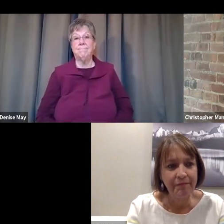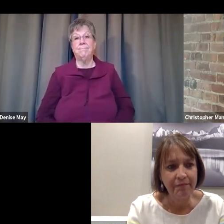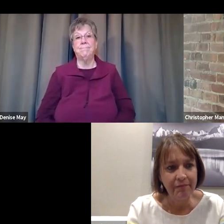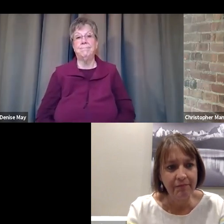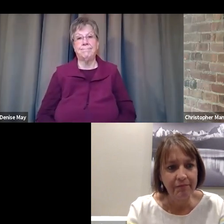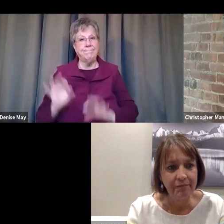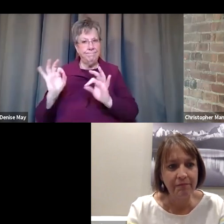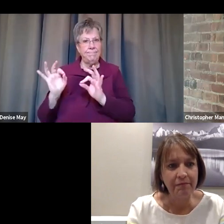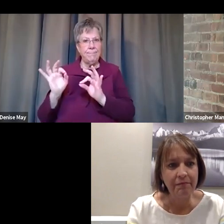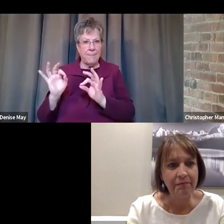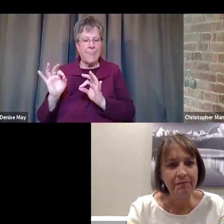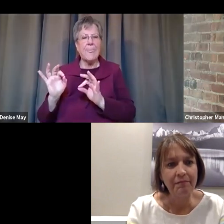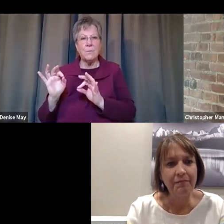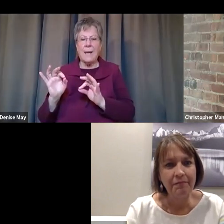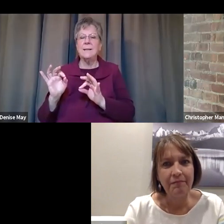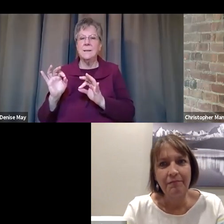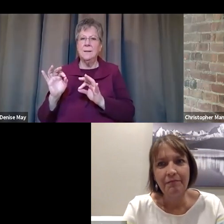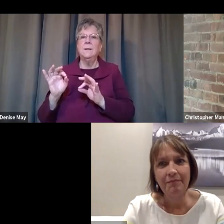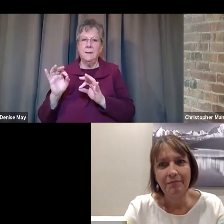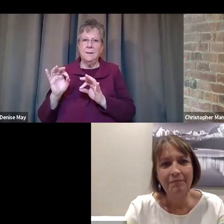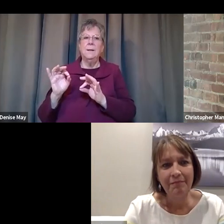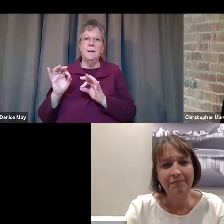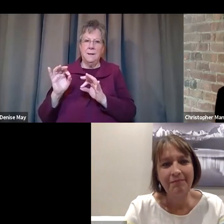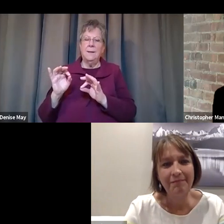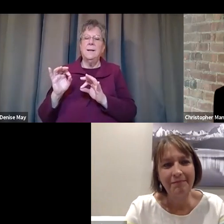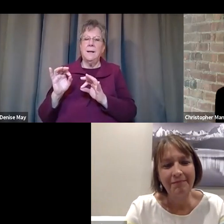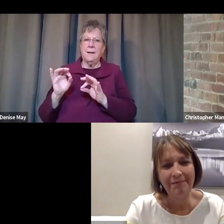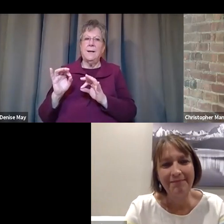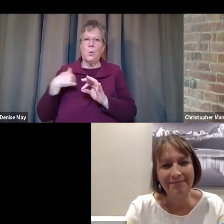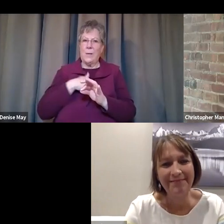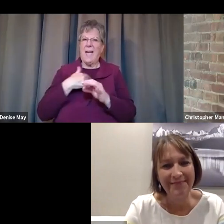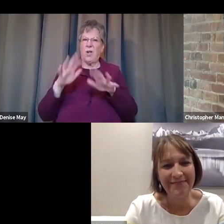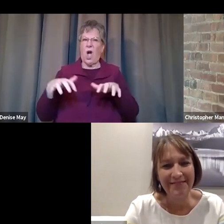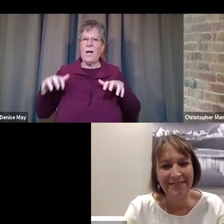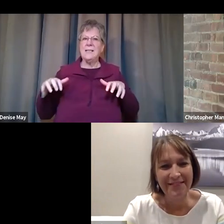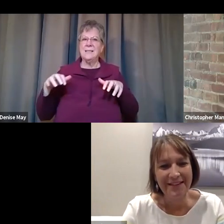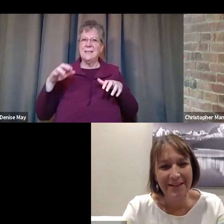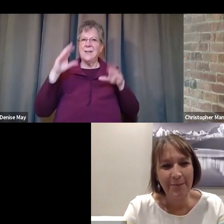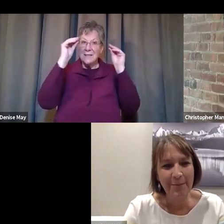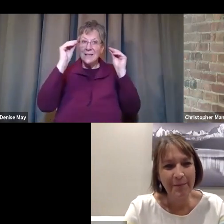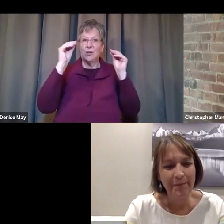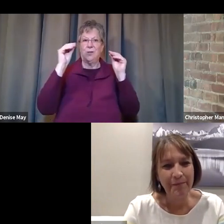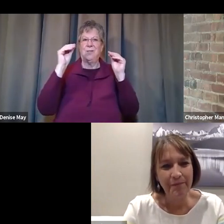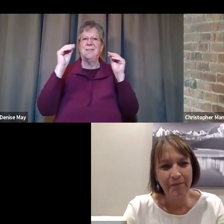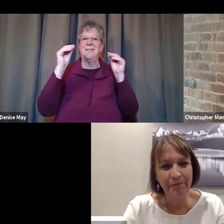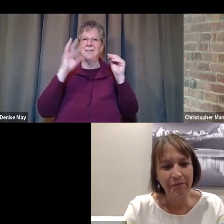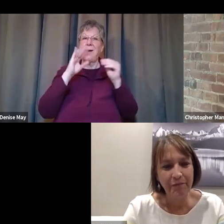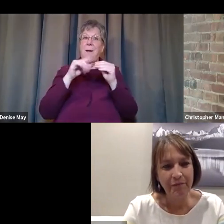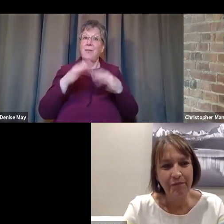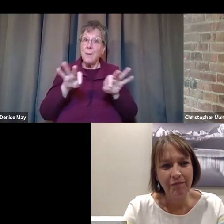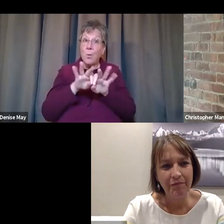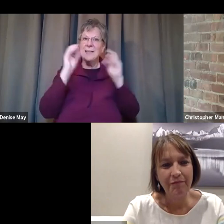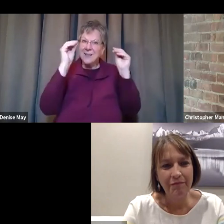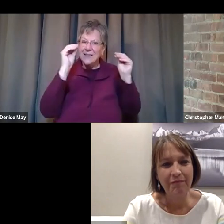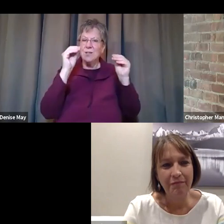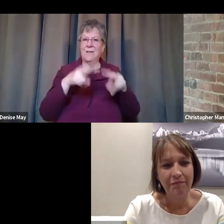That's great. Certainly all part of a good audience here of teachers to hear the importance of teaching the